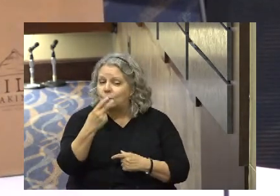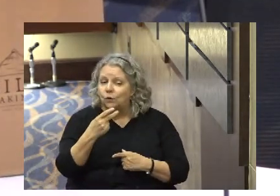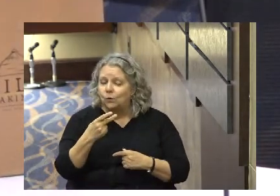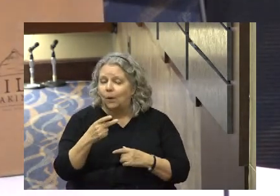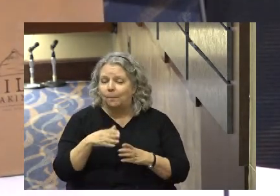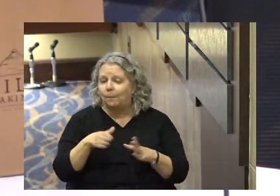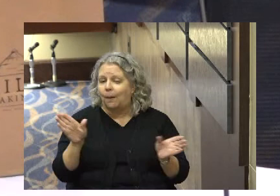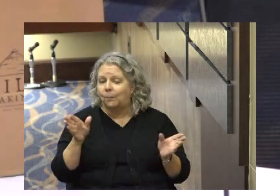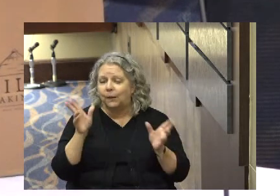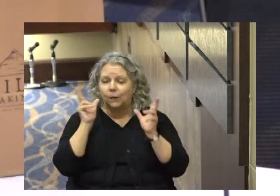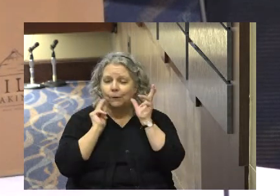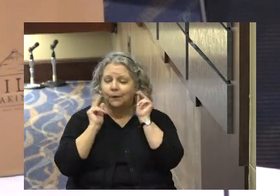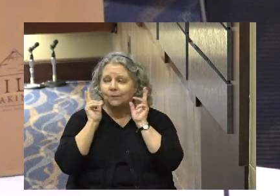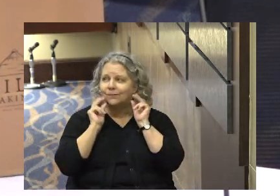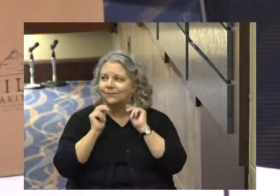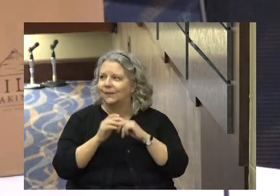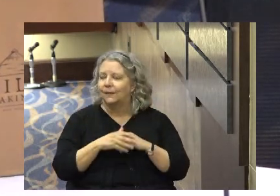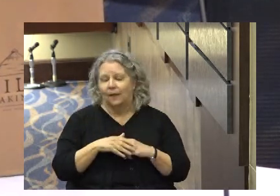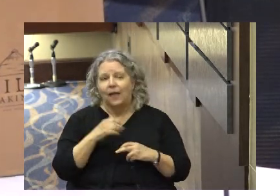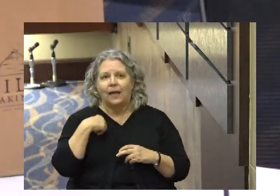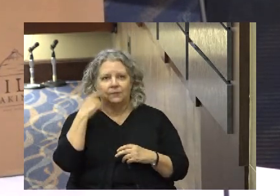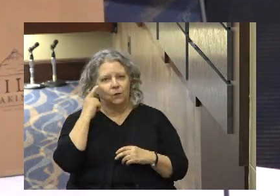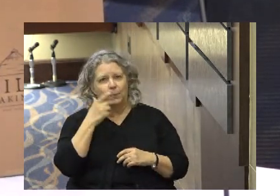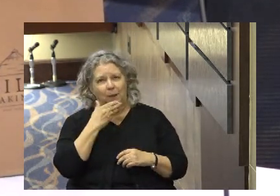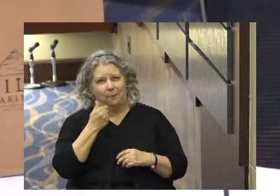of any better birthday wish than being at a city